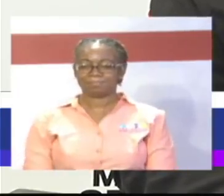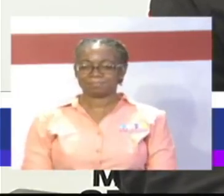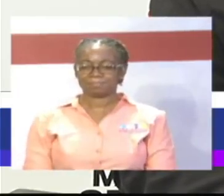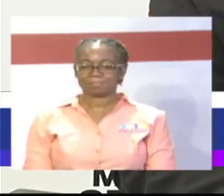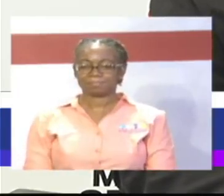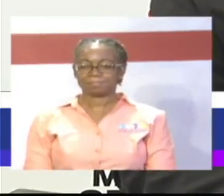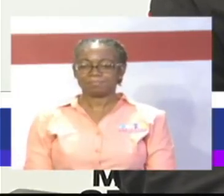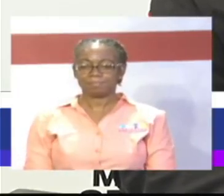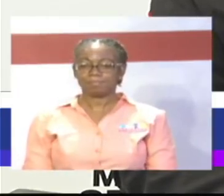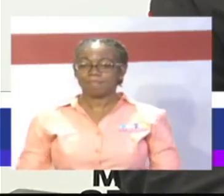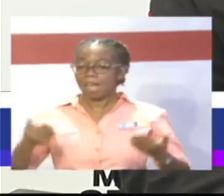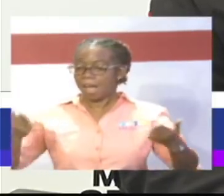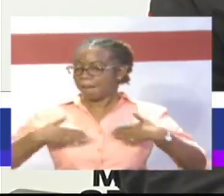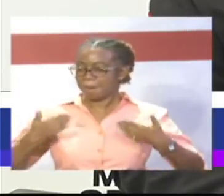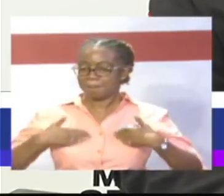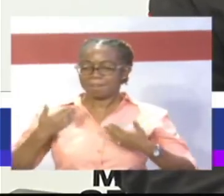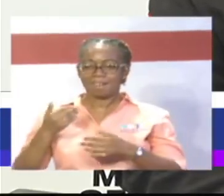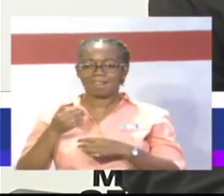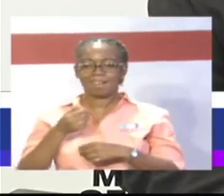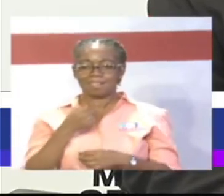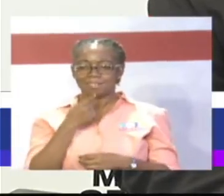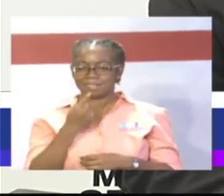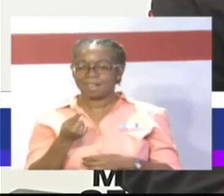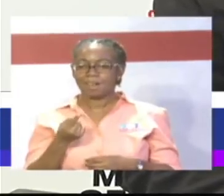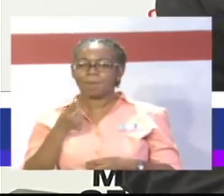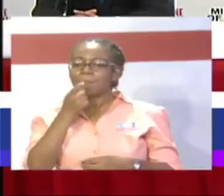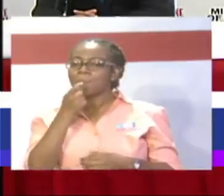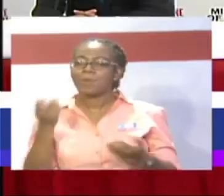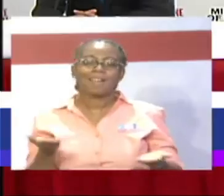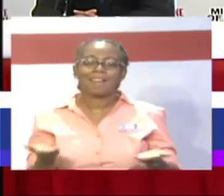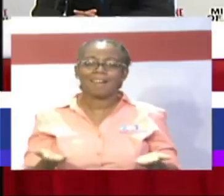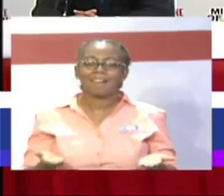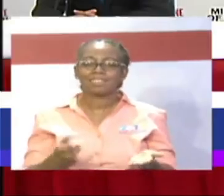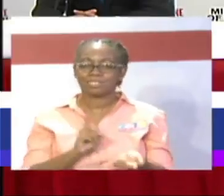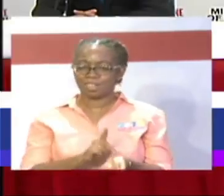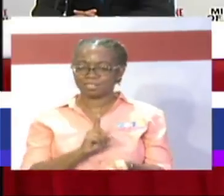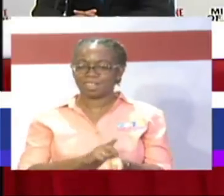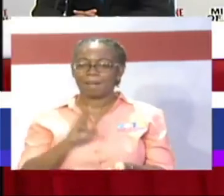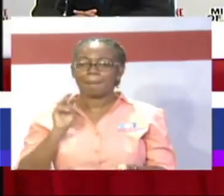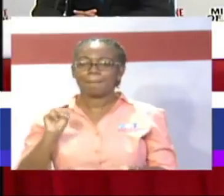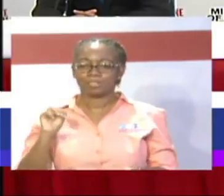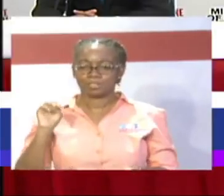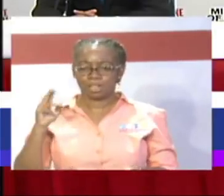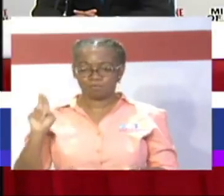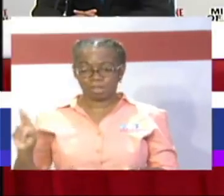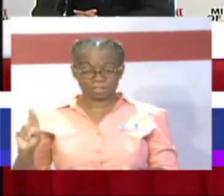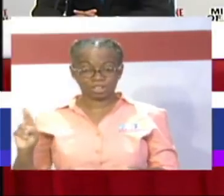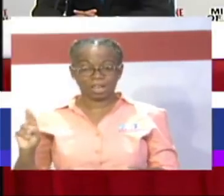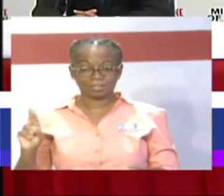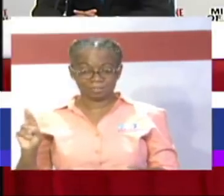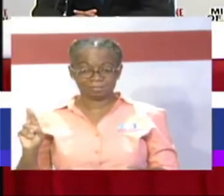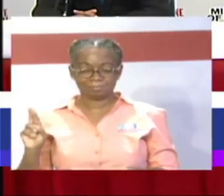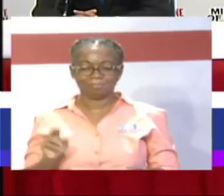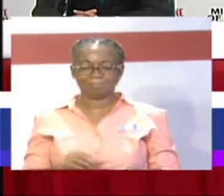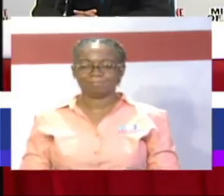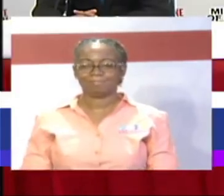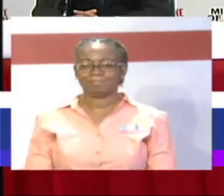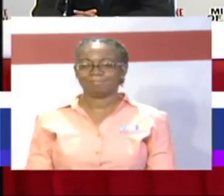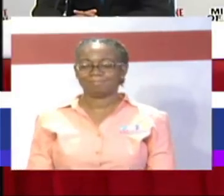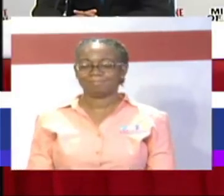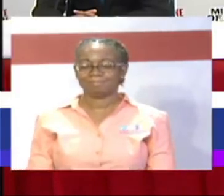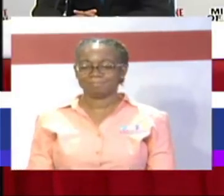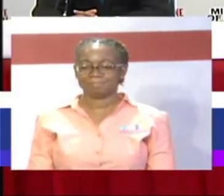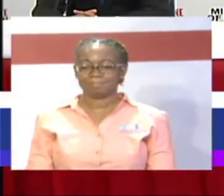I'm pleased to introduce our presenters for today Dr. Miriam Richards, Principal Medical Officer, Institutions, Ministry of